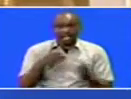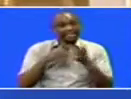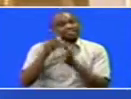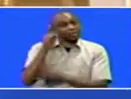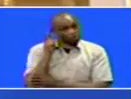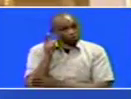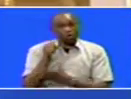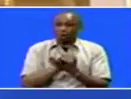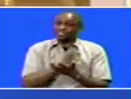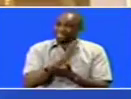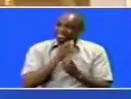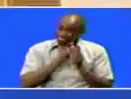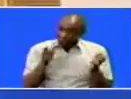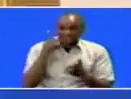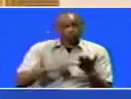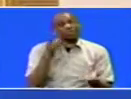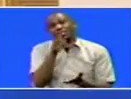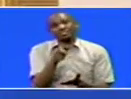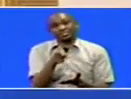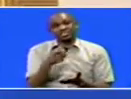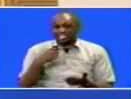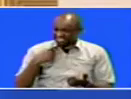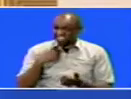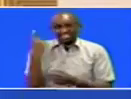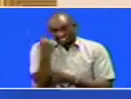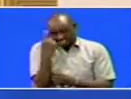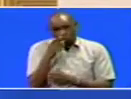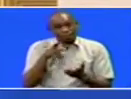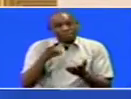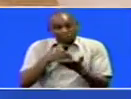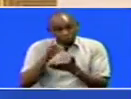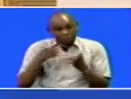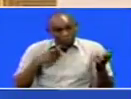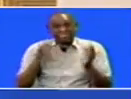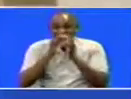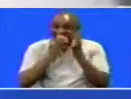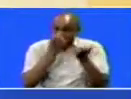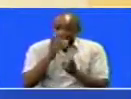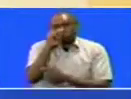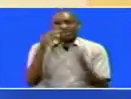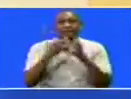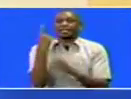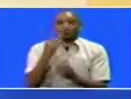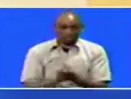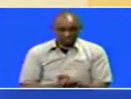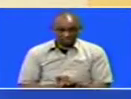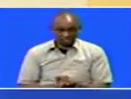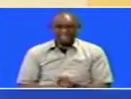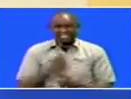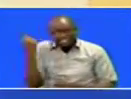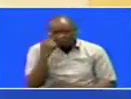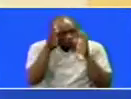Auditor General questioned what he termed as single sourcing in the procurement of internet service. There was nothing like single